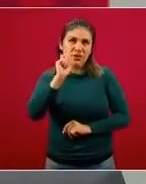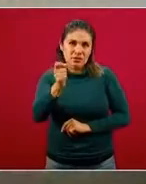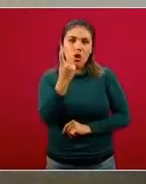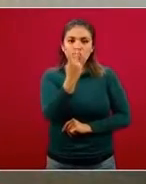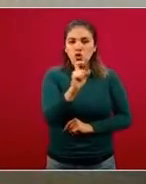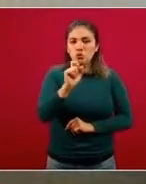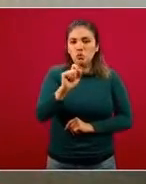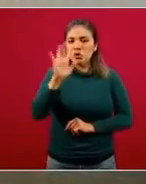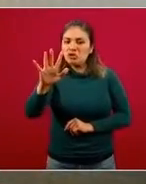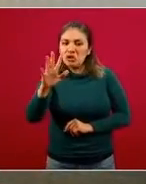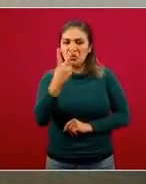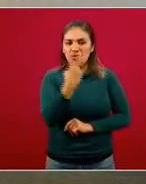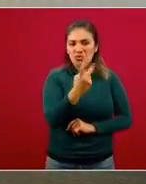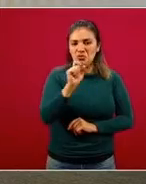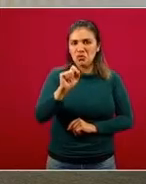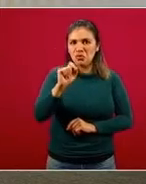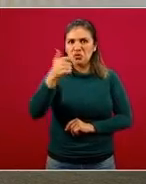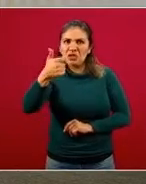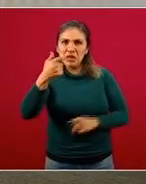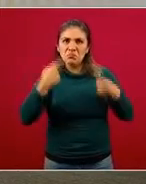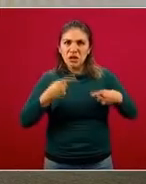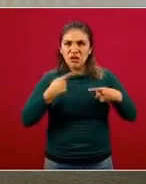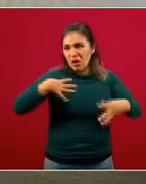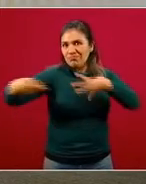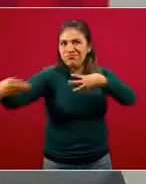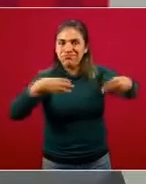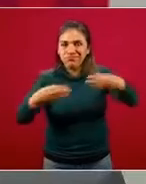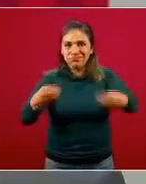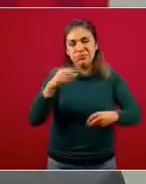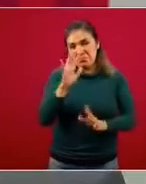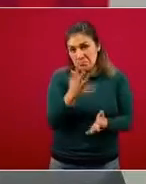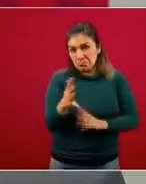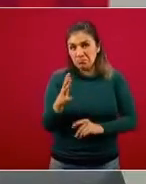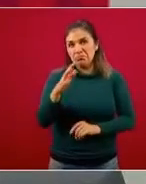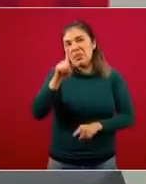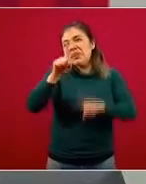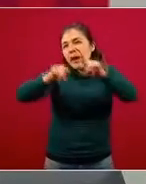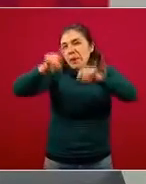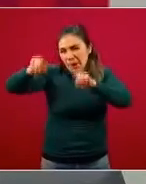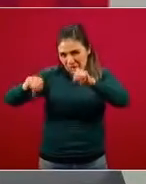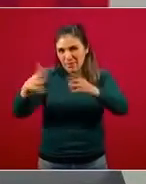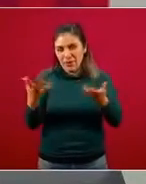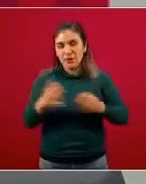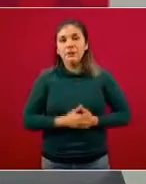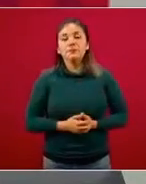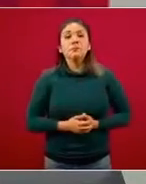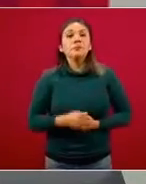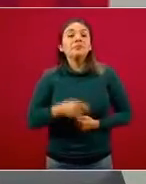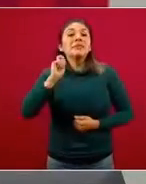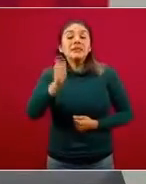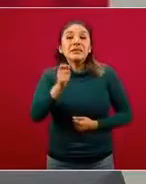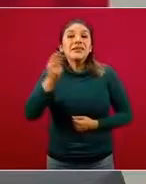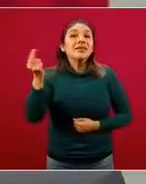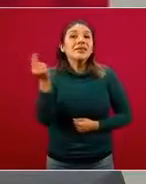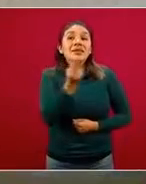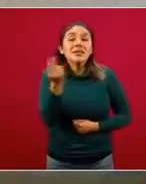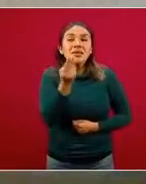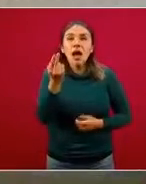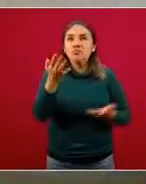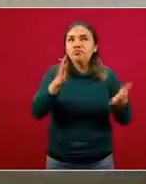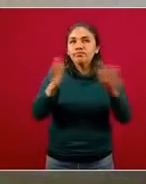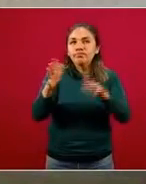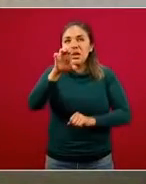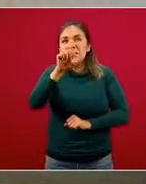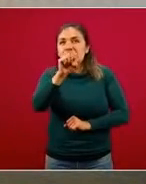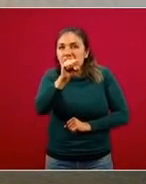which is 2.5 a COVID, and this 2.6 one we're o talking 7, about según percentages distintas between estimaciones. 0.6 Se to necesita 2.7%, aproximadamente depending on who